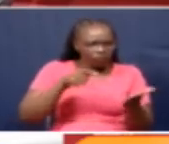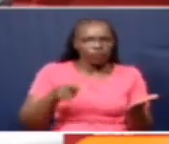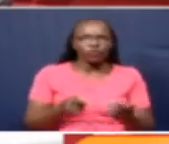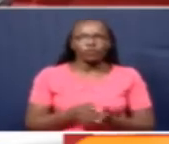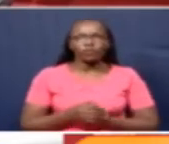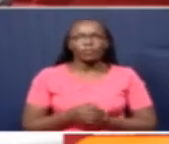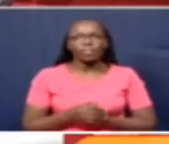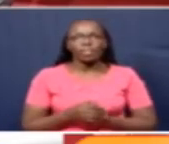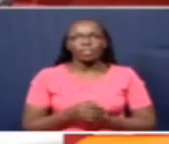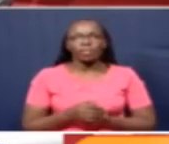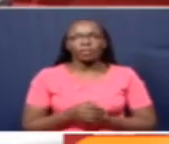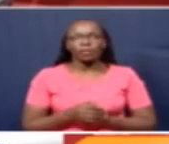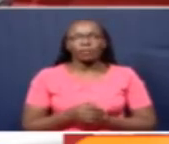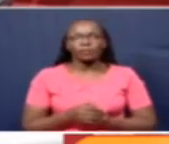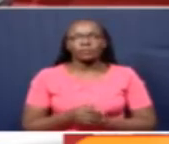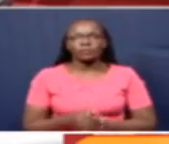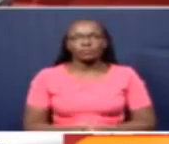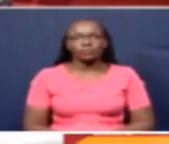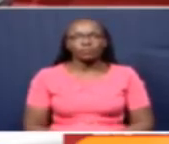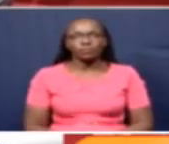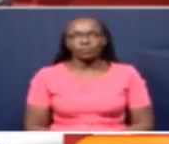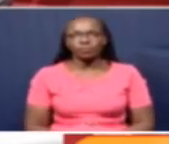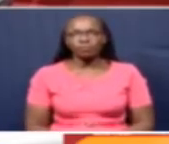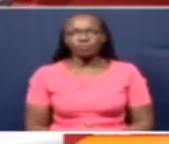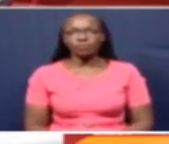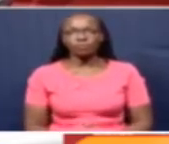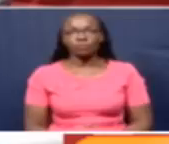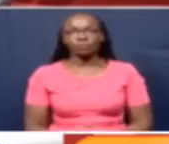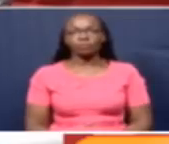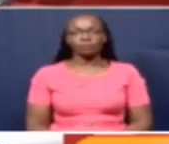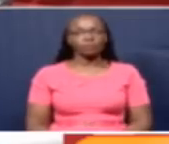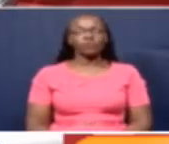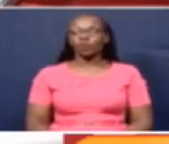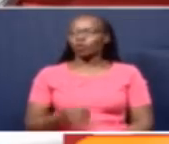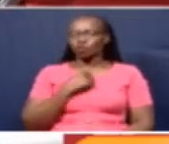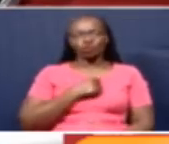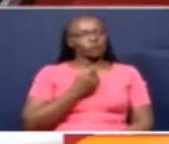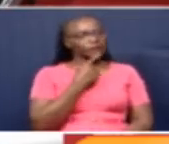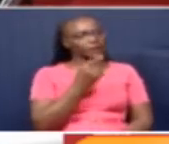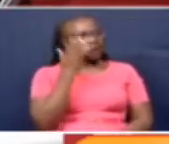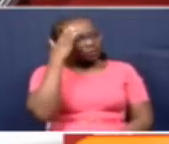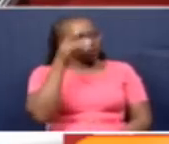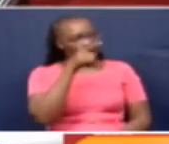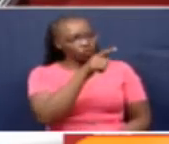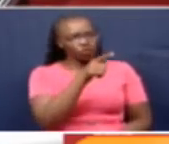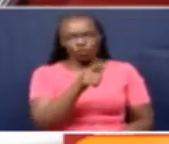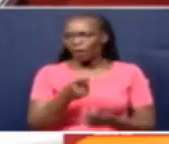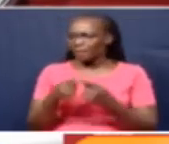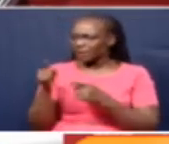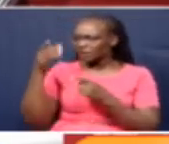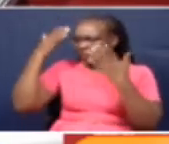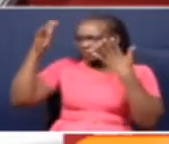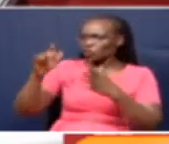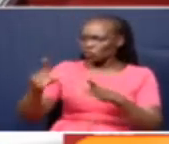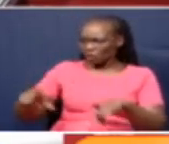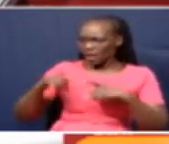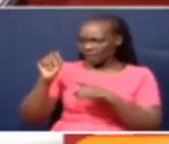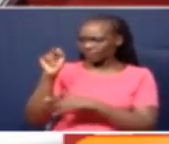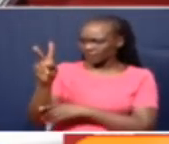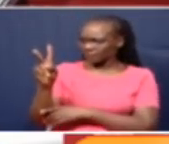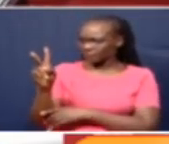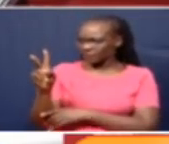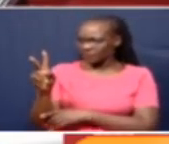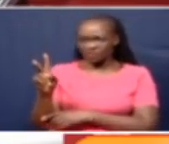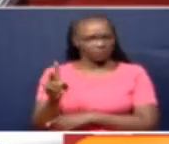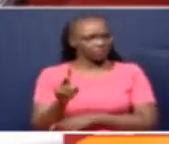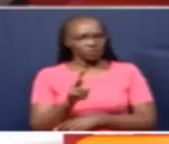Thubush. He says Thubush is a friend. He says he knows you. So Thubush doesn't know this is live TV? He doesn't know. Thubush. Hey, Thubush,